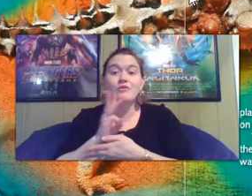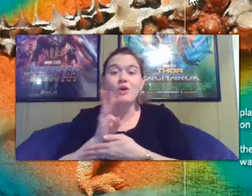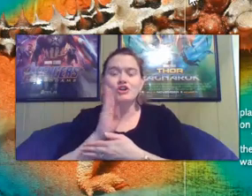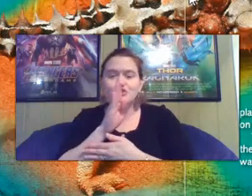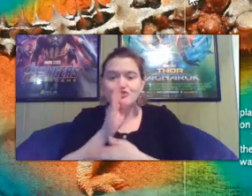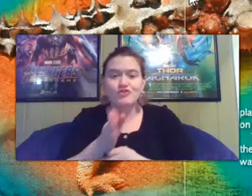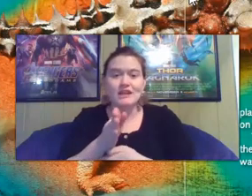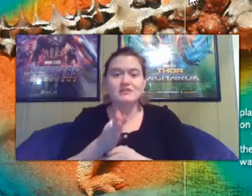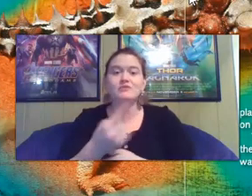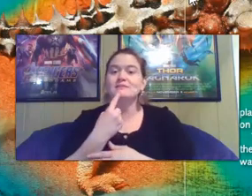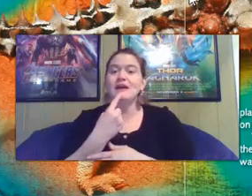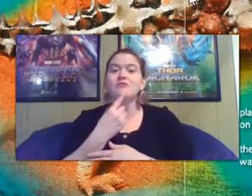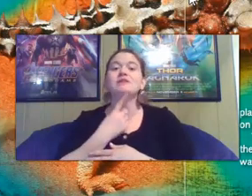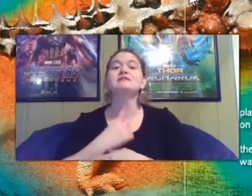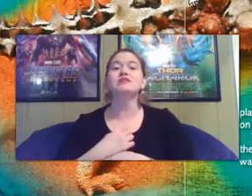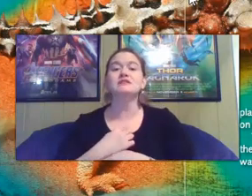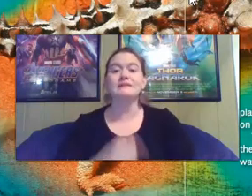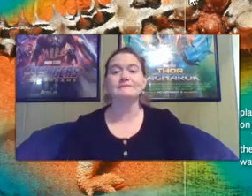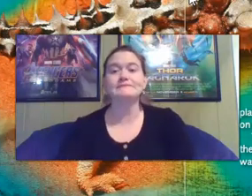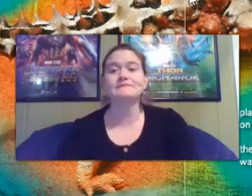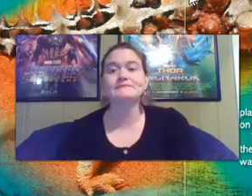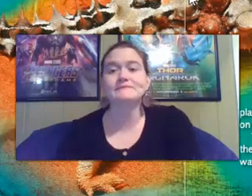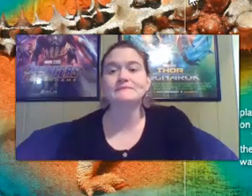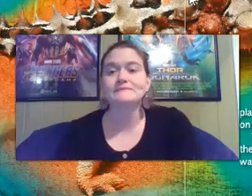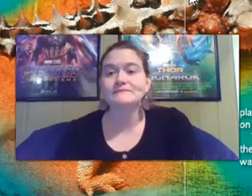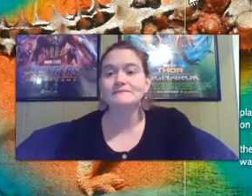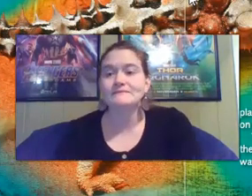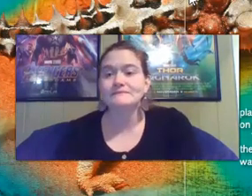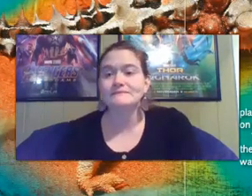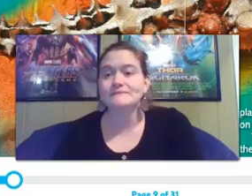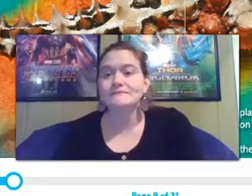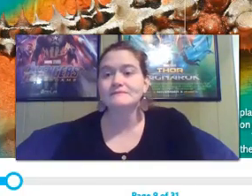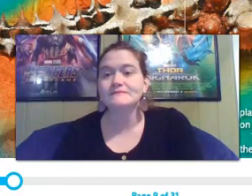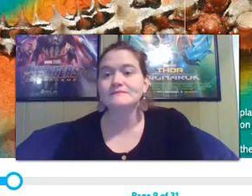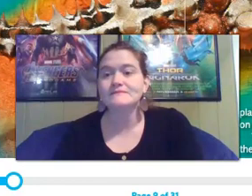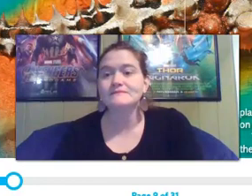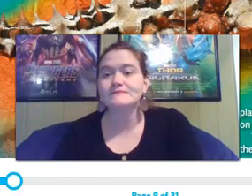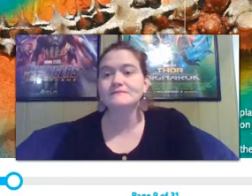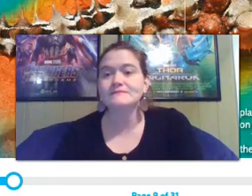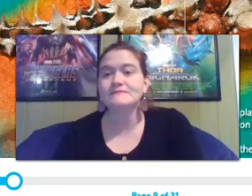carry the water straight to his mouth where he's thirsty.